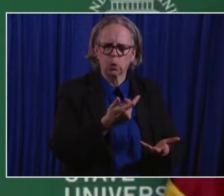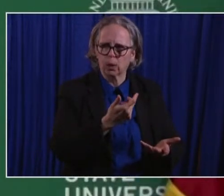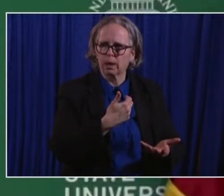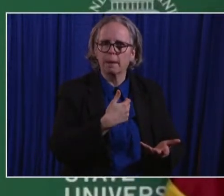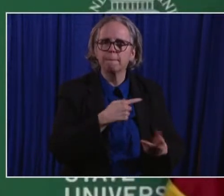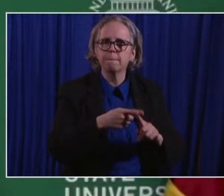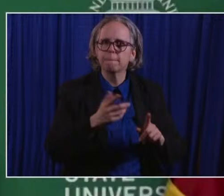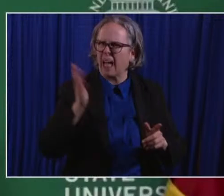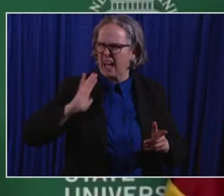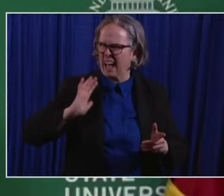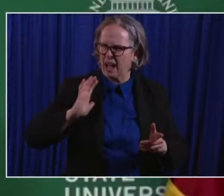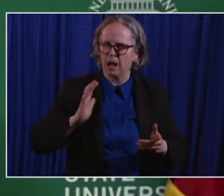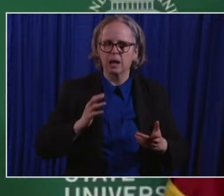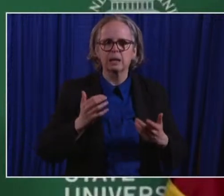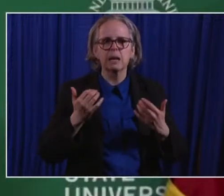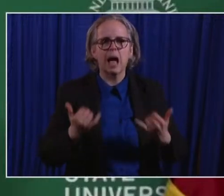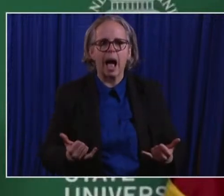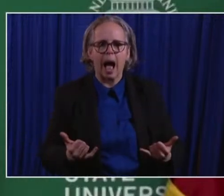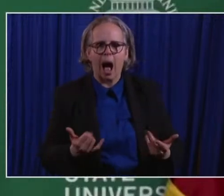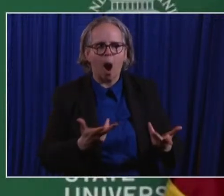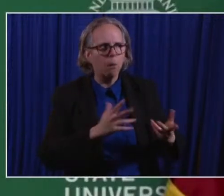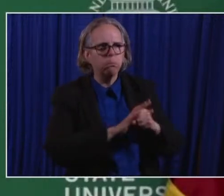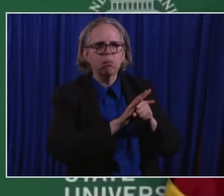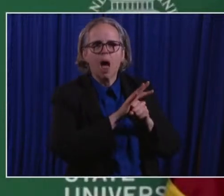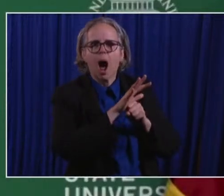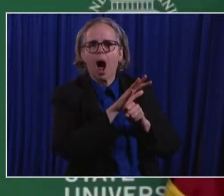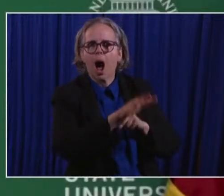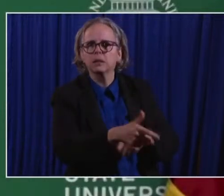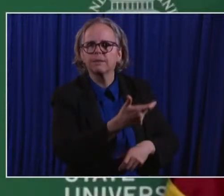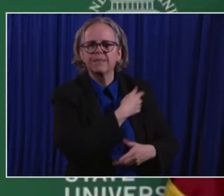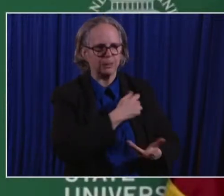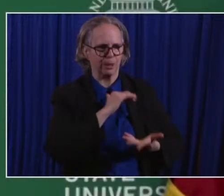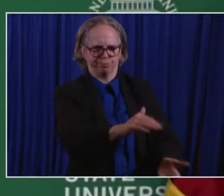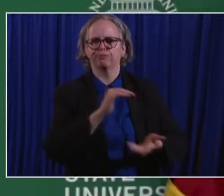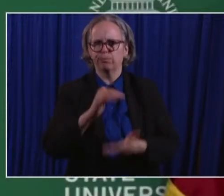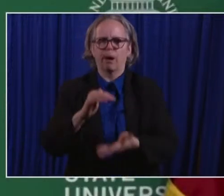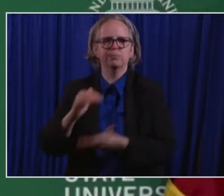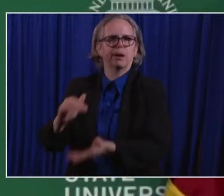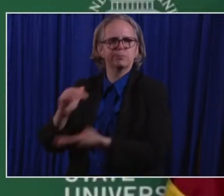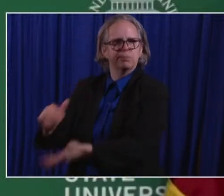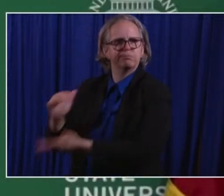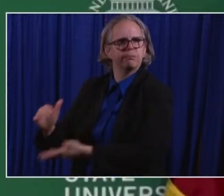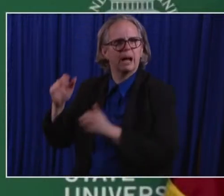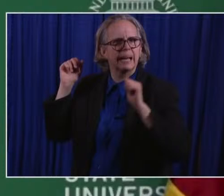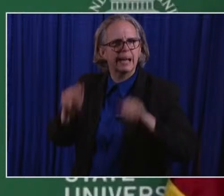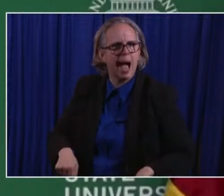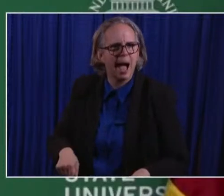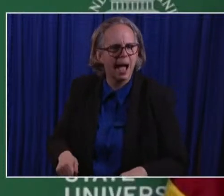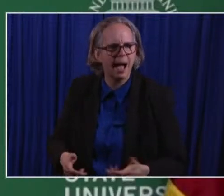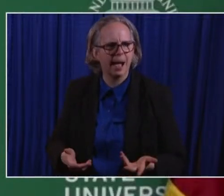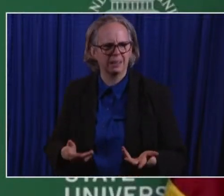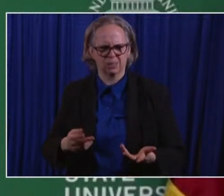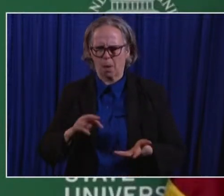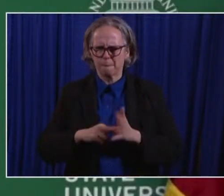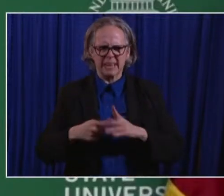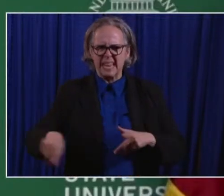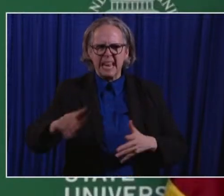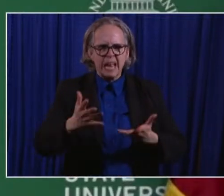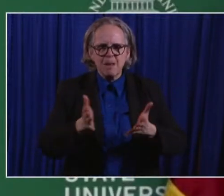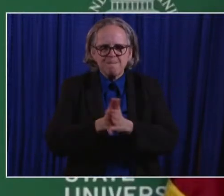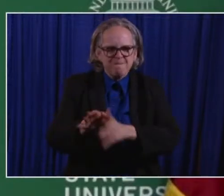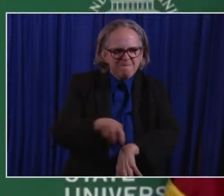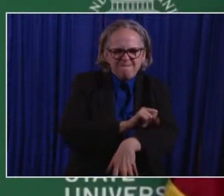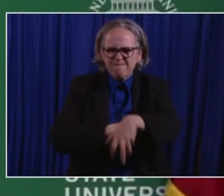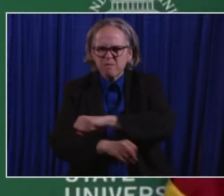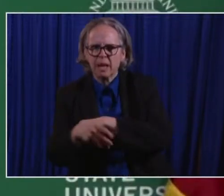people, or we think there are people out there who've not gotten it, but who would get it if their own primary